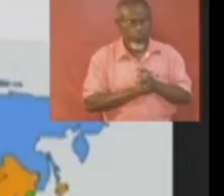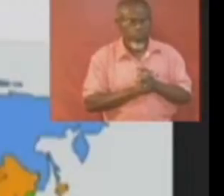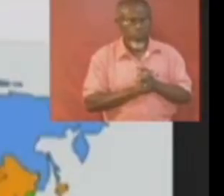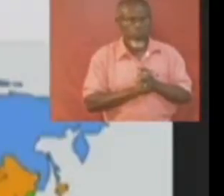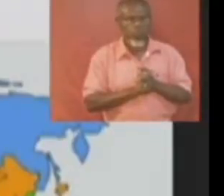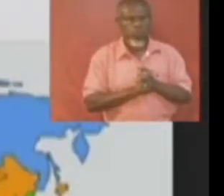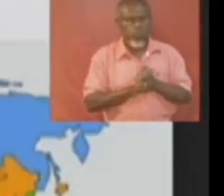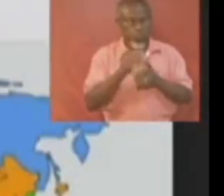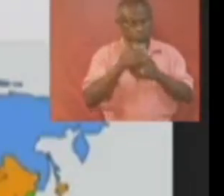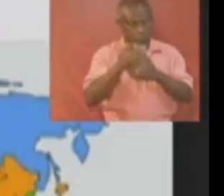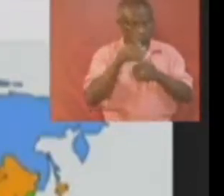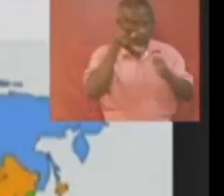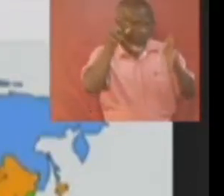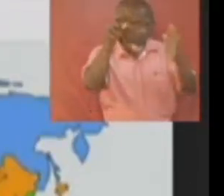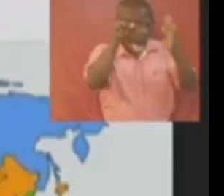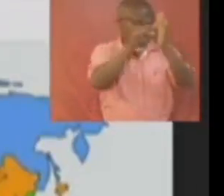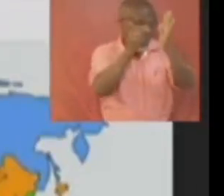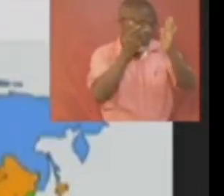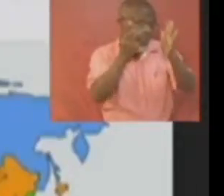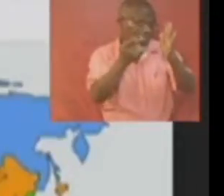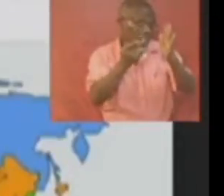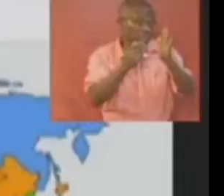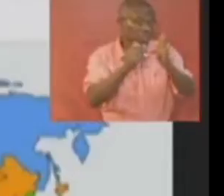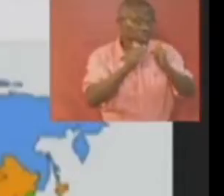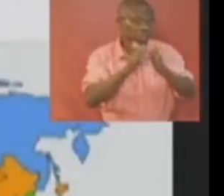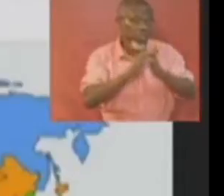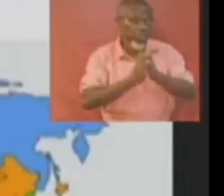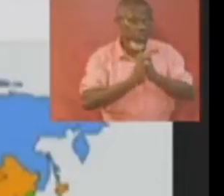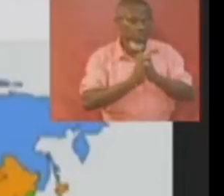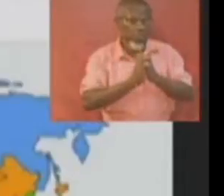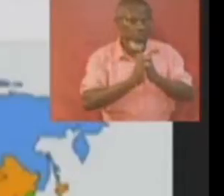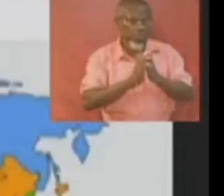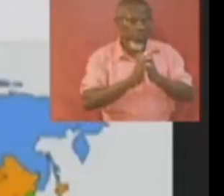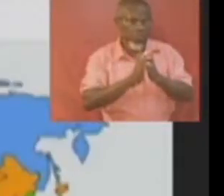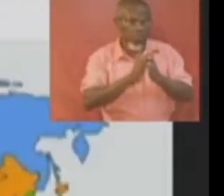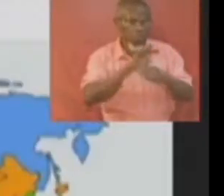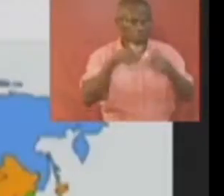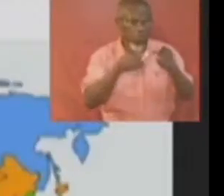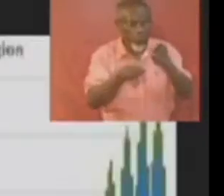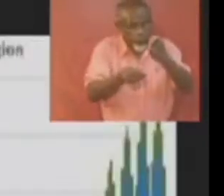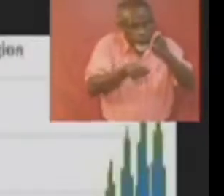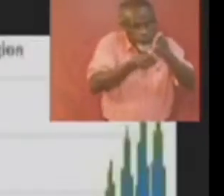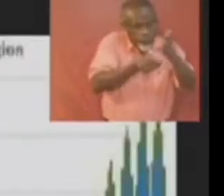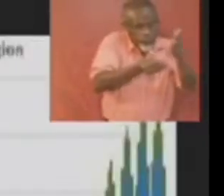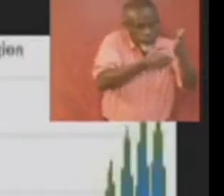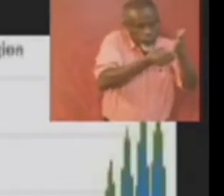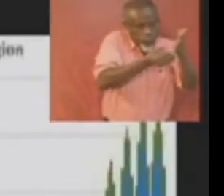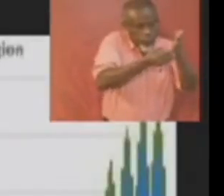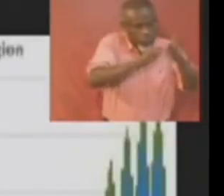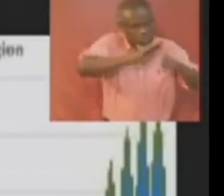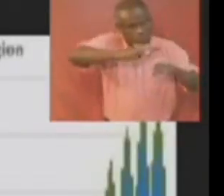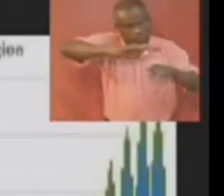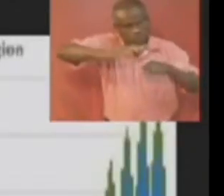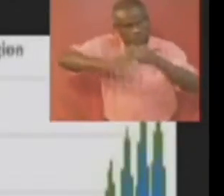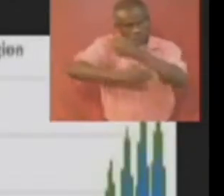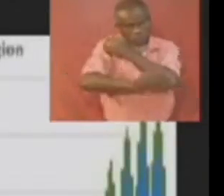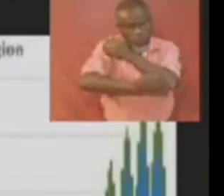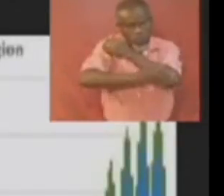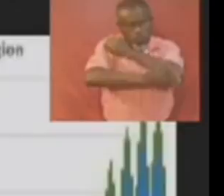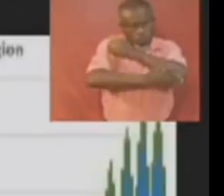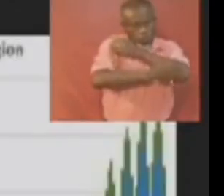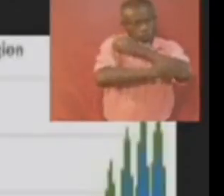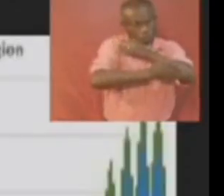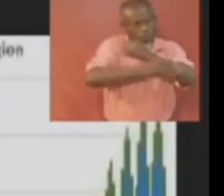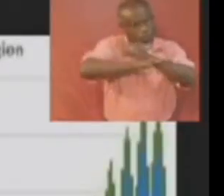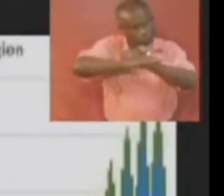slide shows the contribution of all of the various WHO regions to the overall global picture. And the